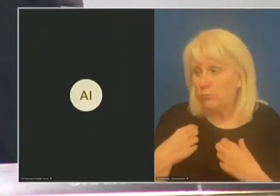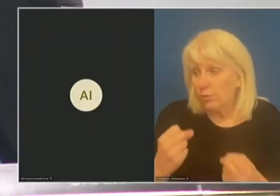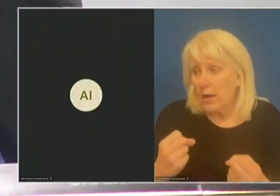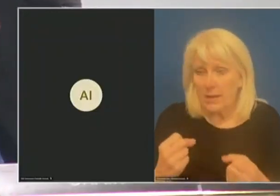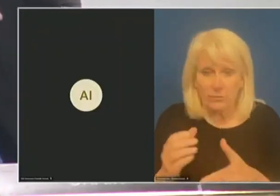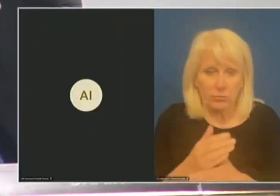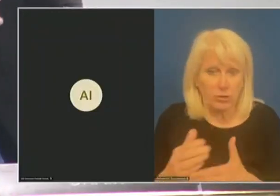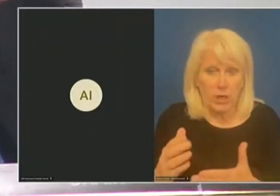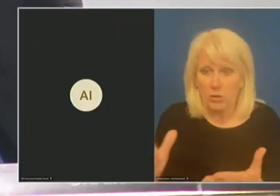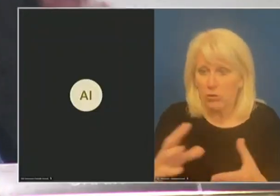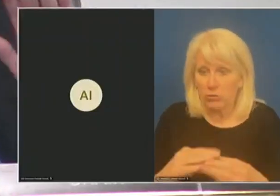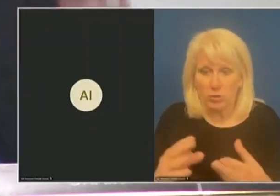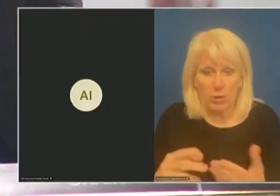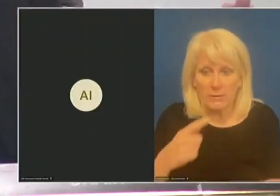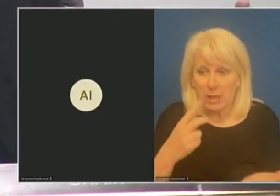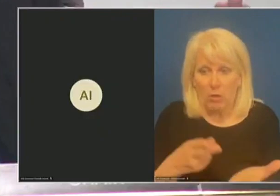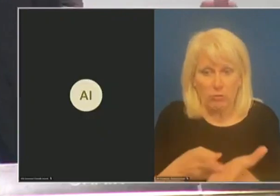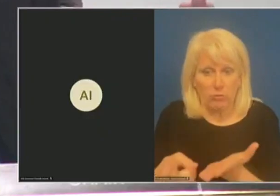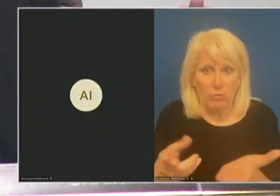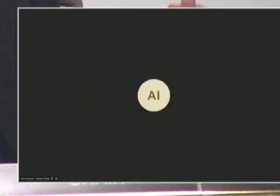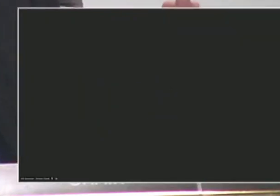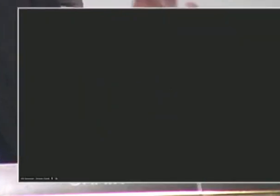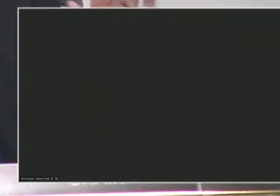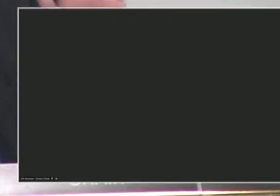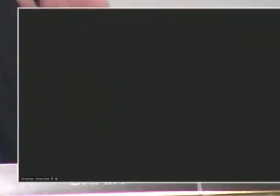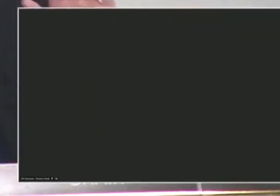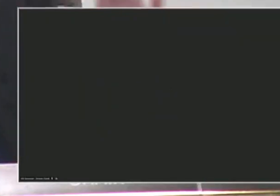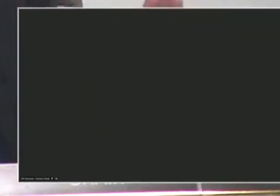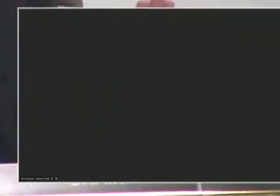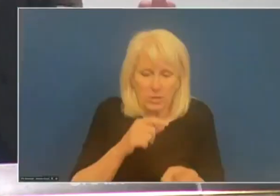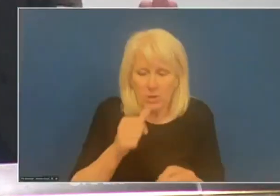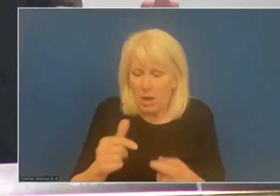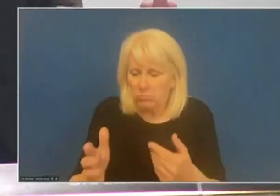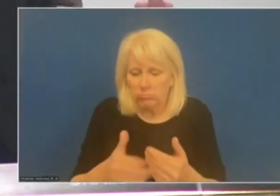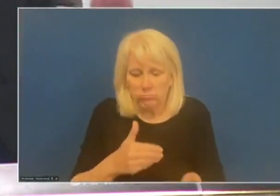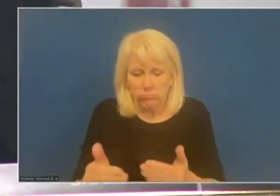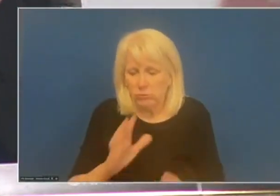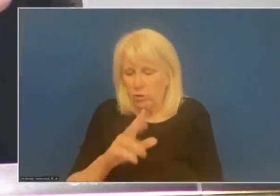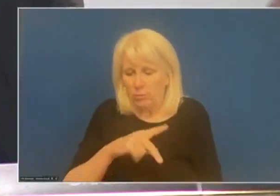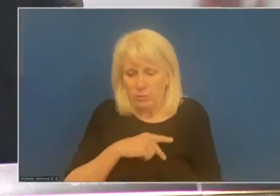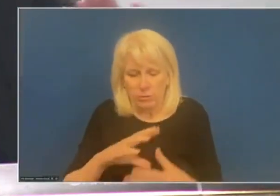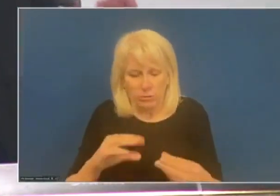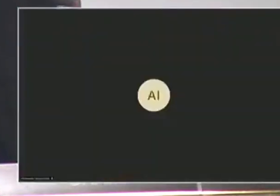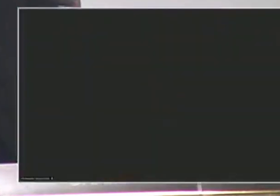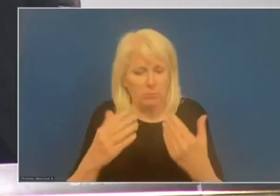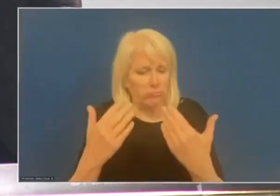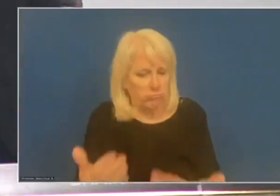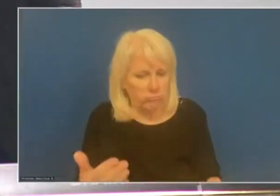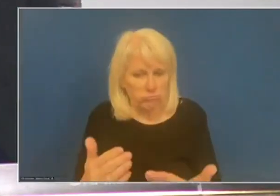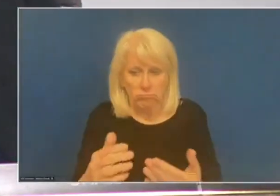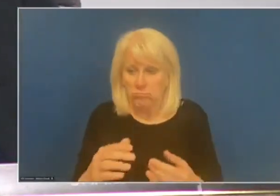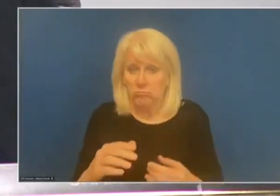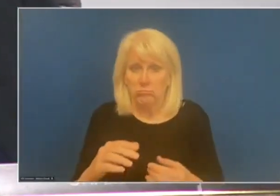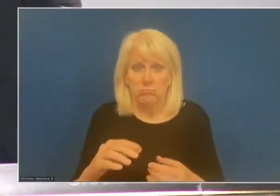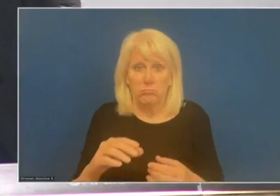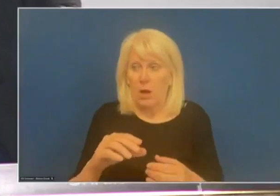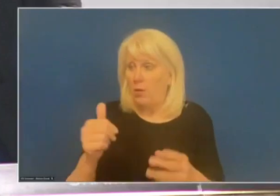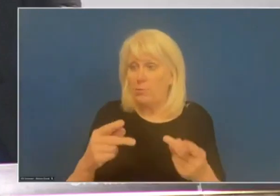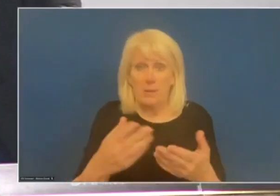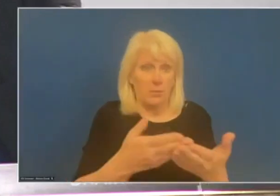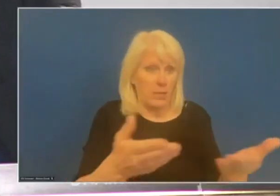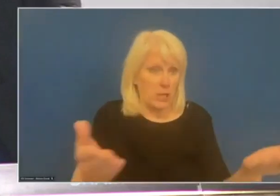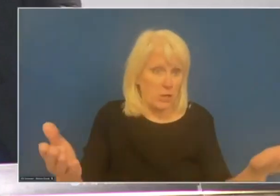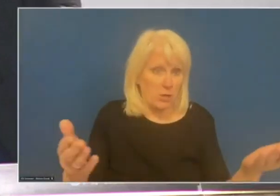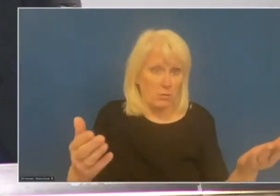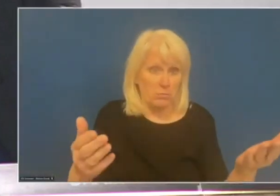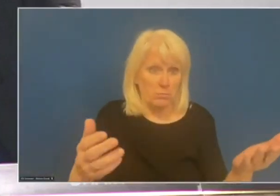truth, no matter whether I agreed with you or not, whatever your personal story is, whether others here on this panel agreed with you or not.